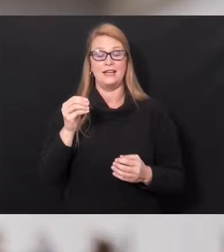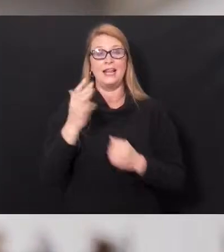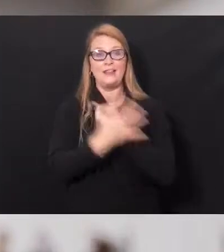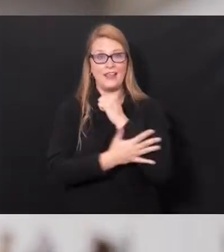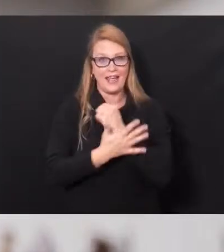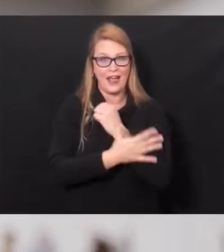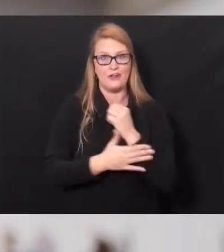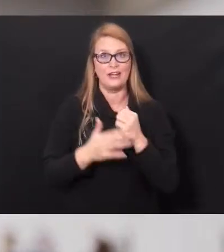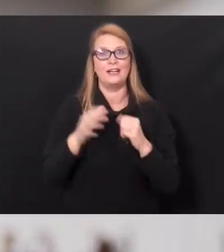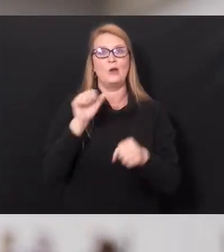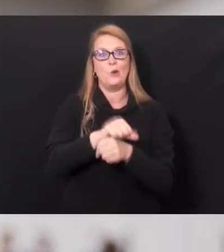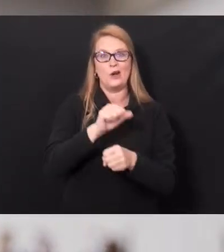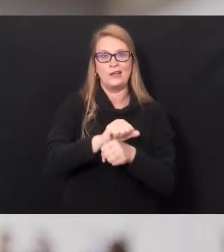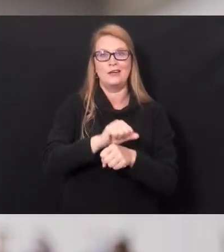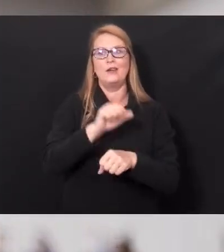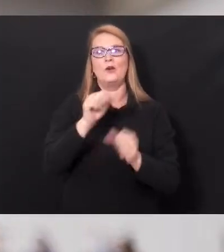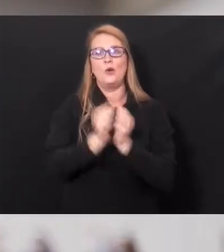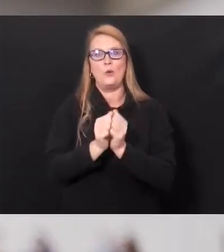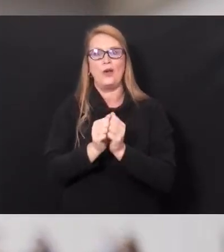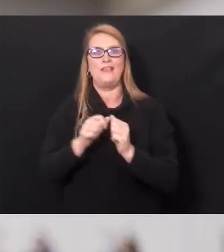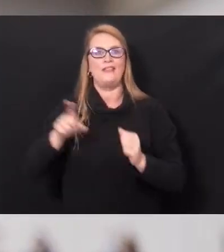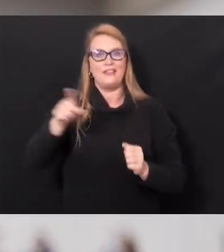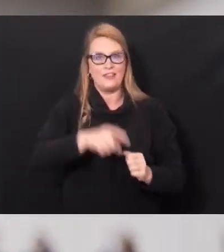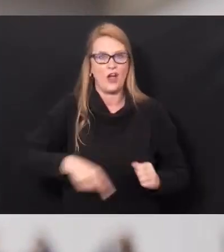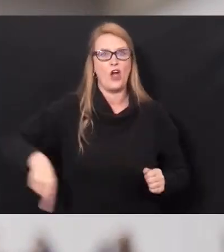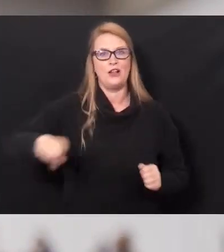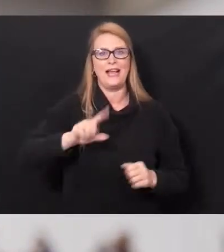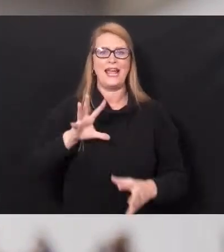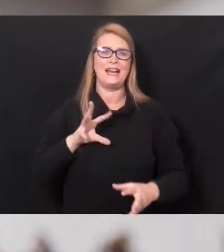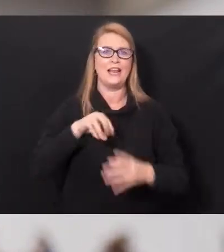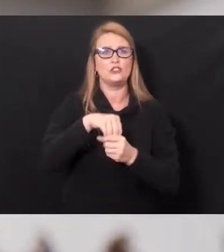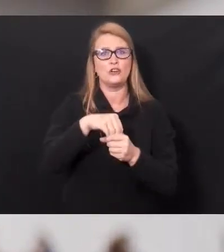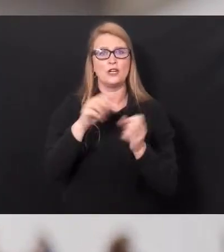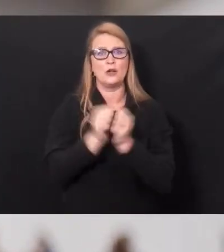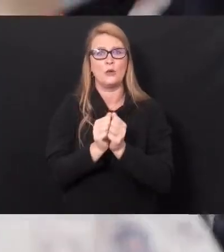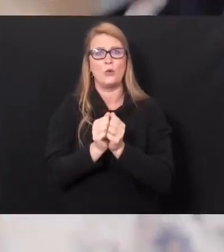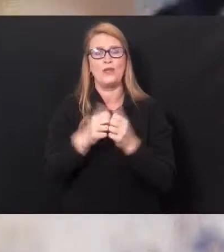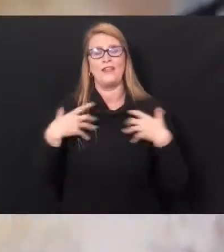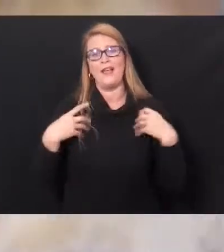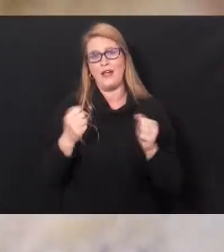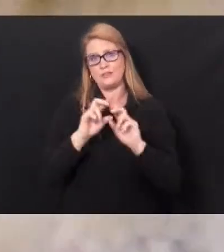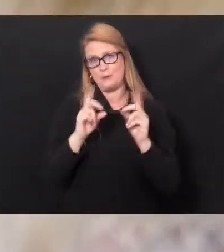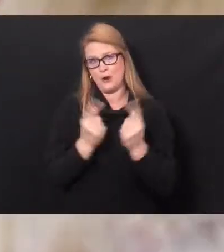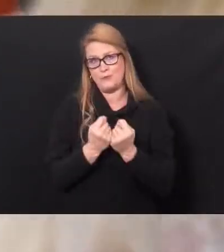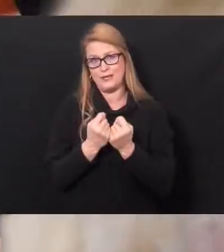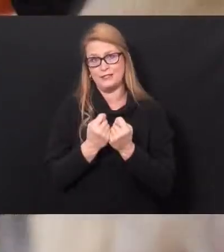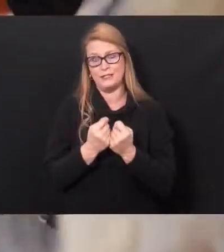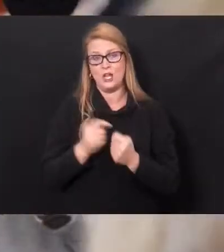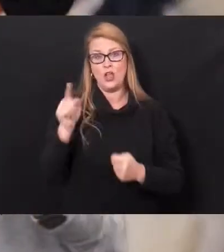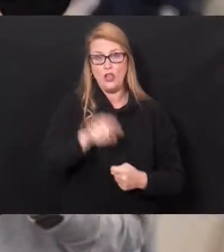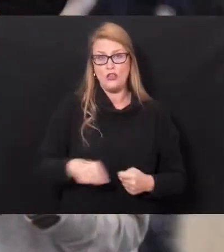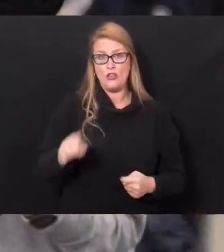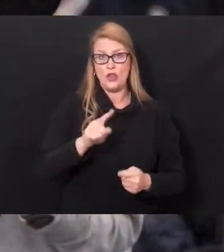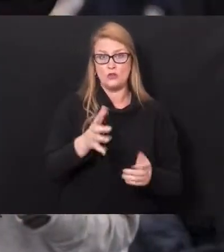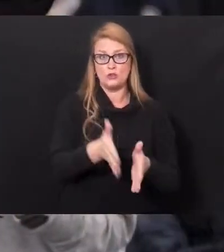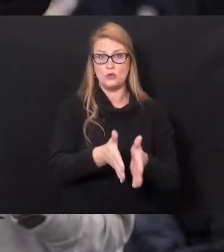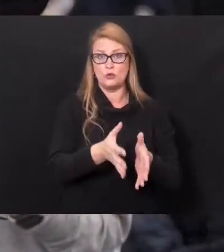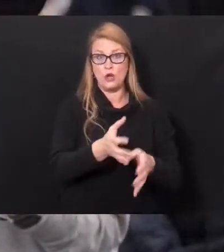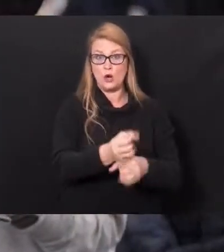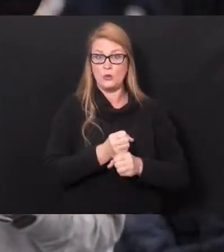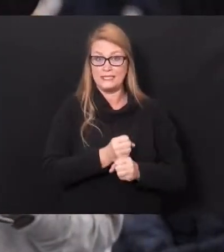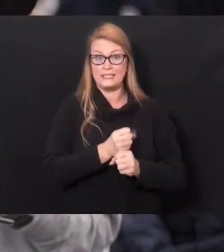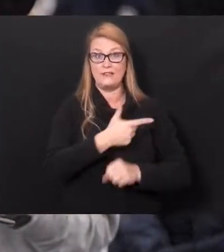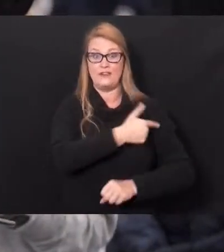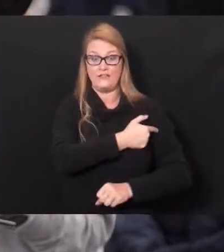county, working with our 911 system, and of course internally at the Kanawha Charleston Health Department. Those scheduled to receive the vaccine are given a time